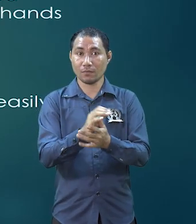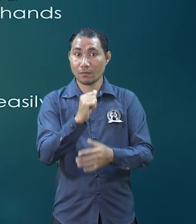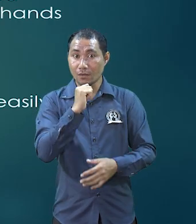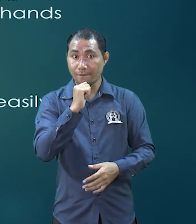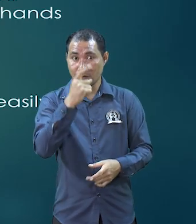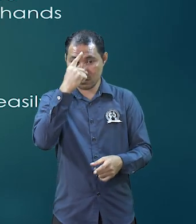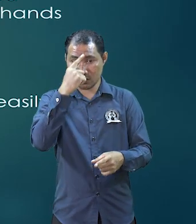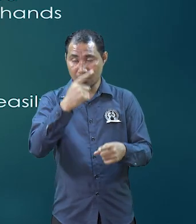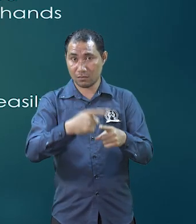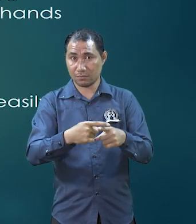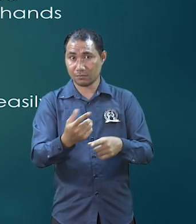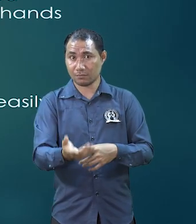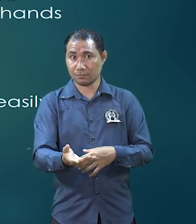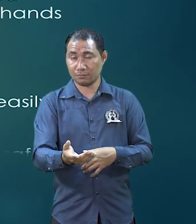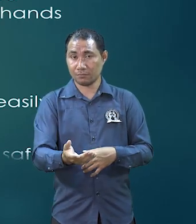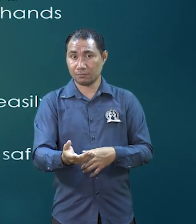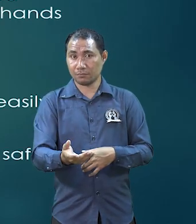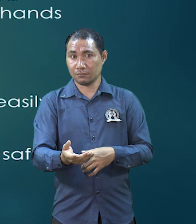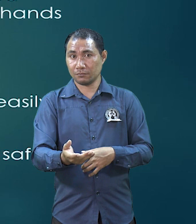If you are sick,